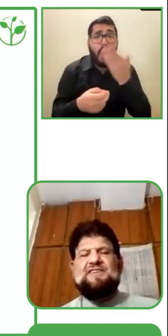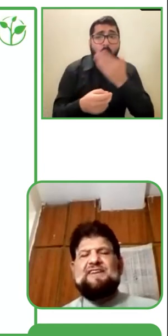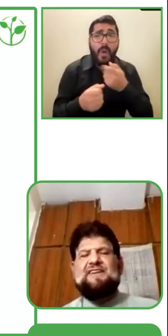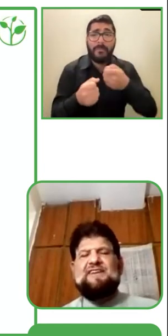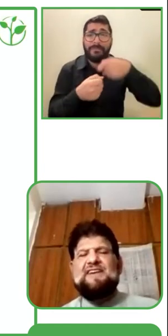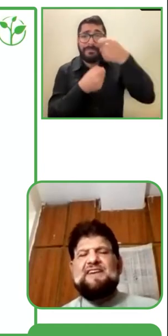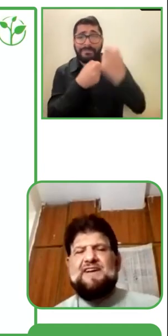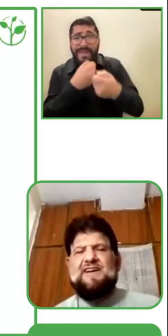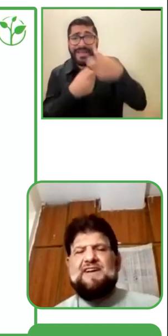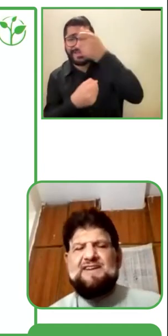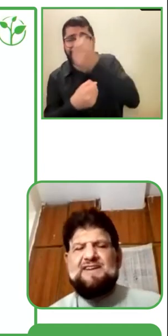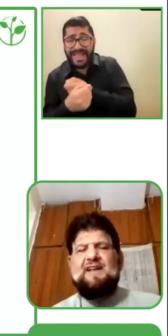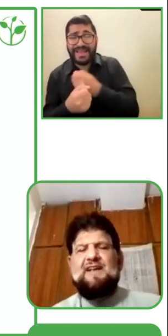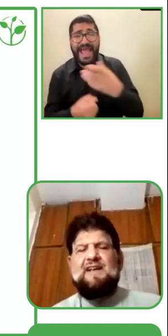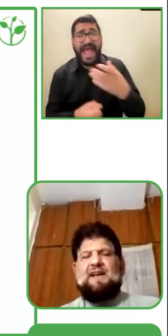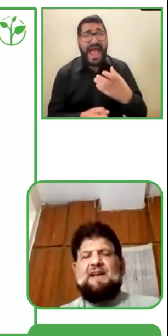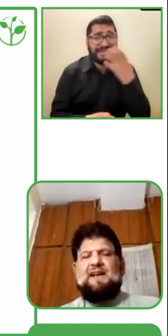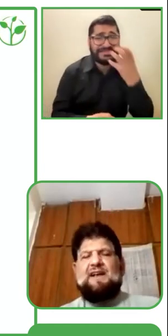called candy floss.